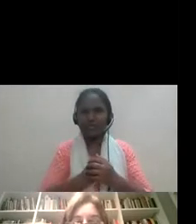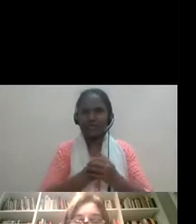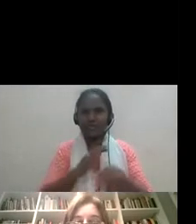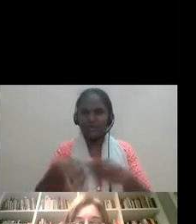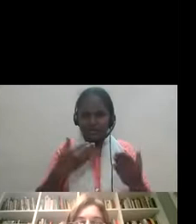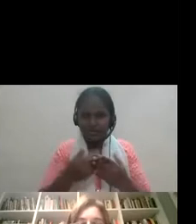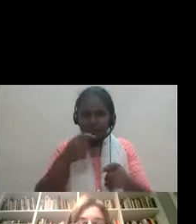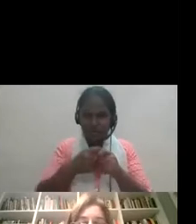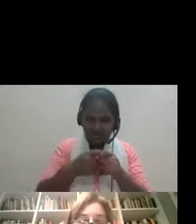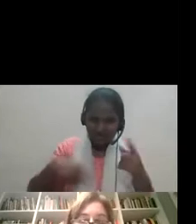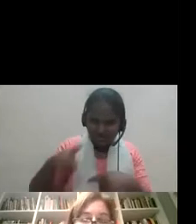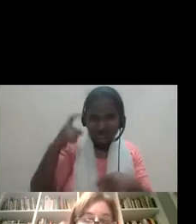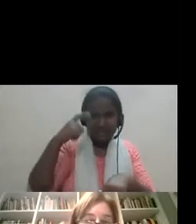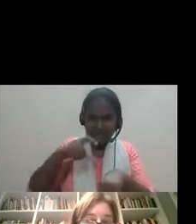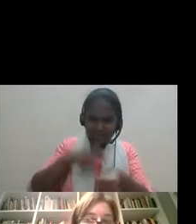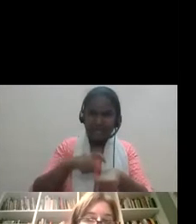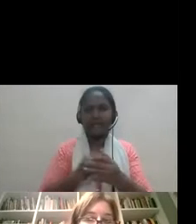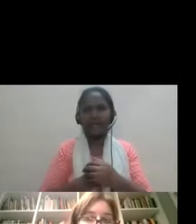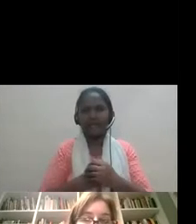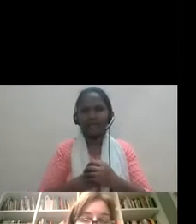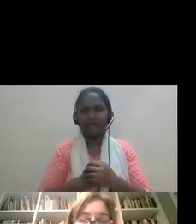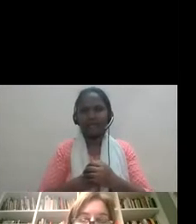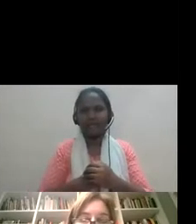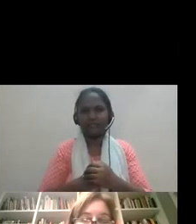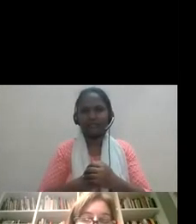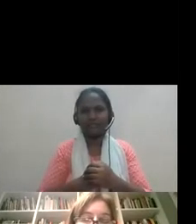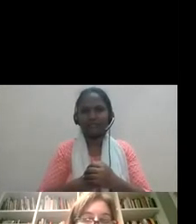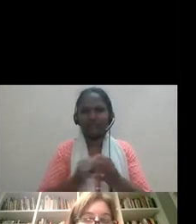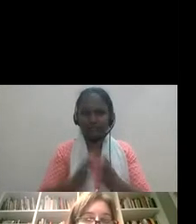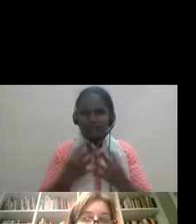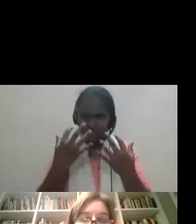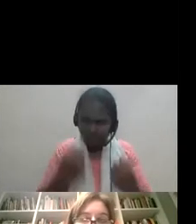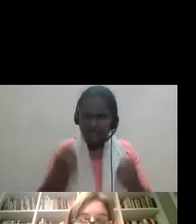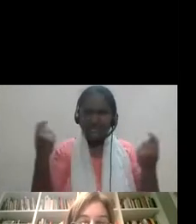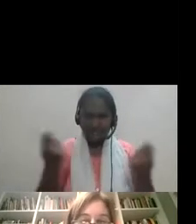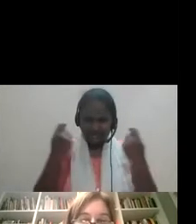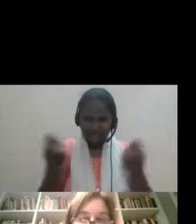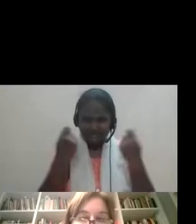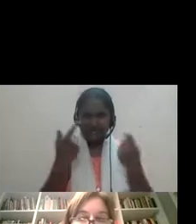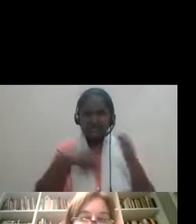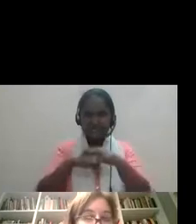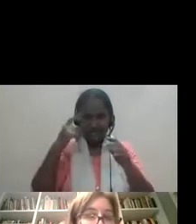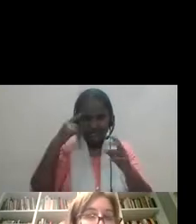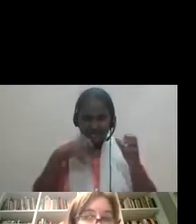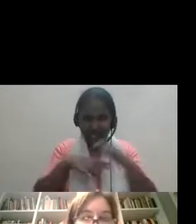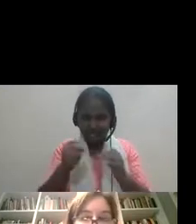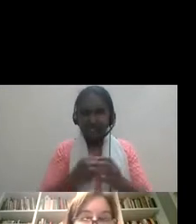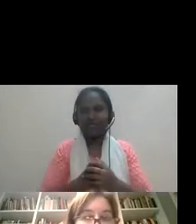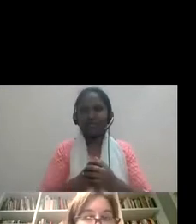total work of art at the time. Okay. And of course a celebration of creativity.